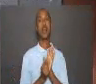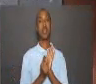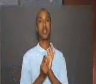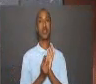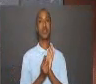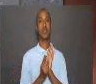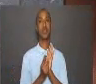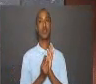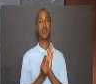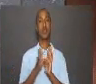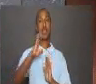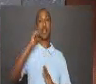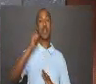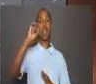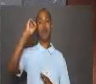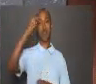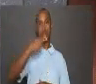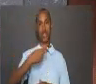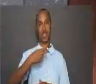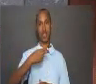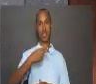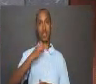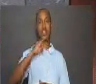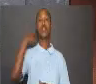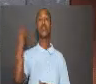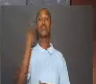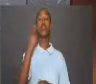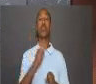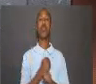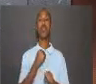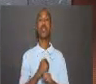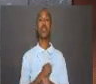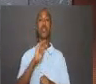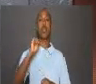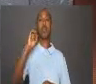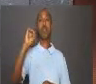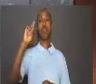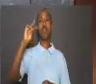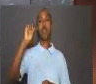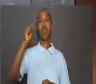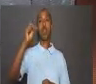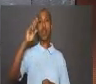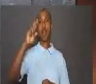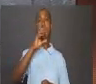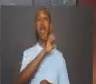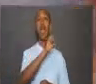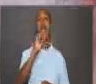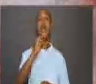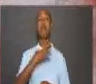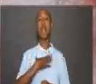example, calcium hydroxide is used to produce mortar and bleaching